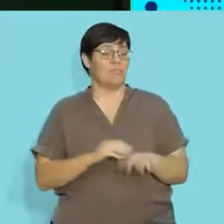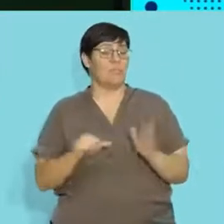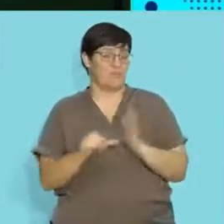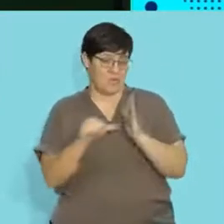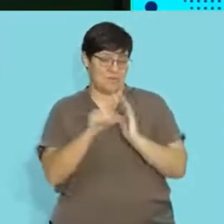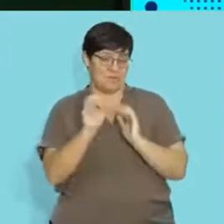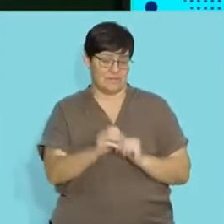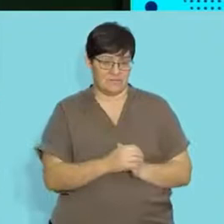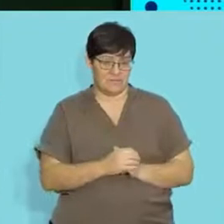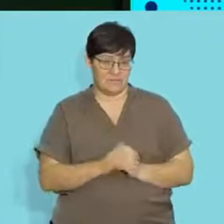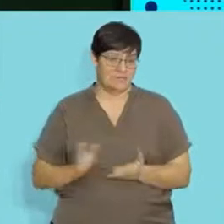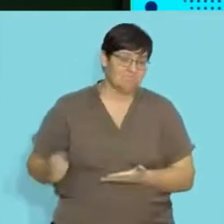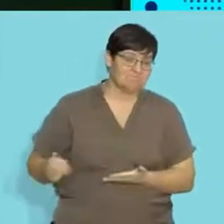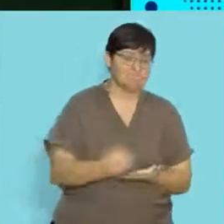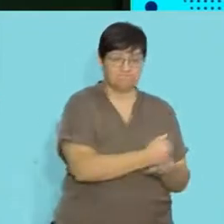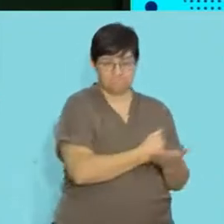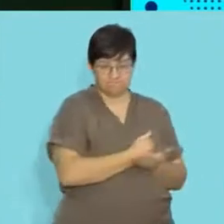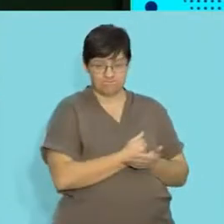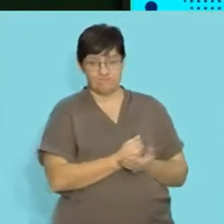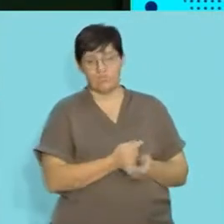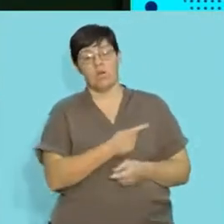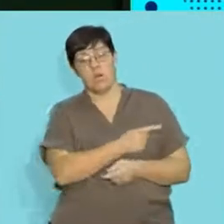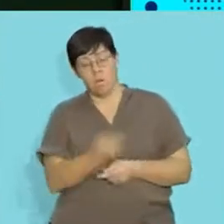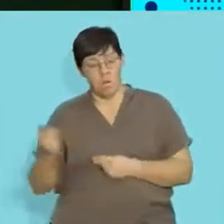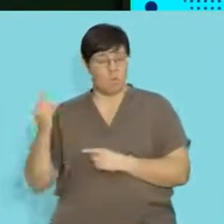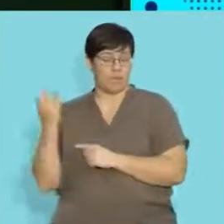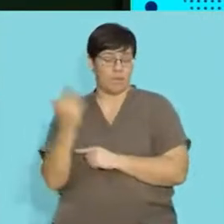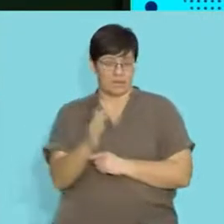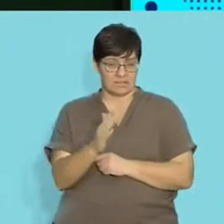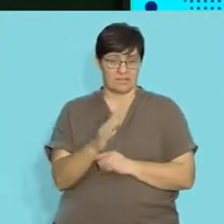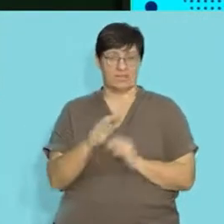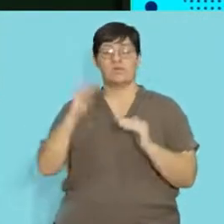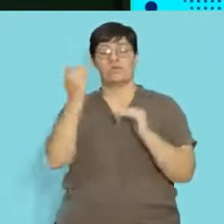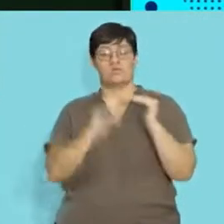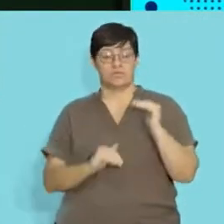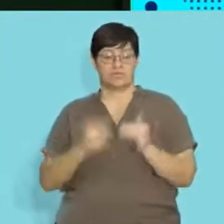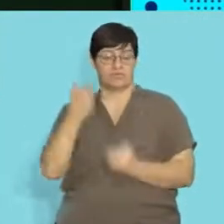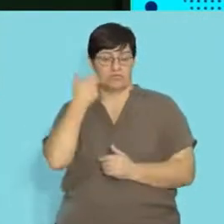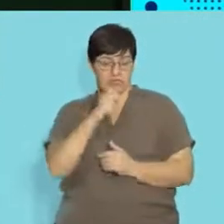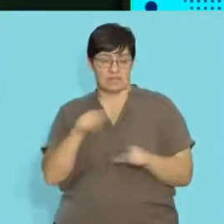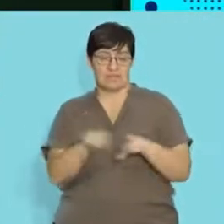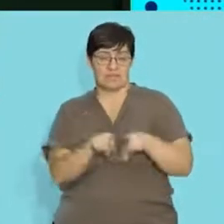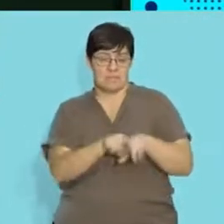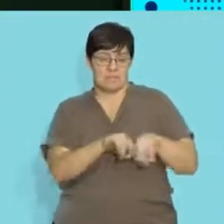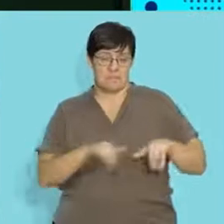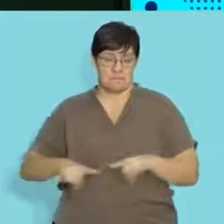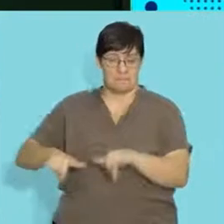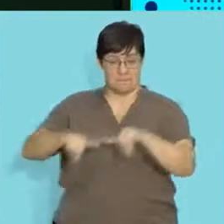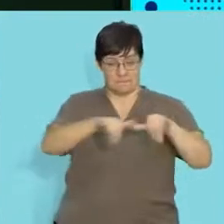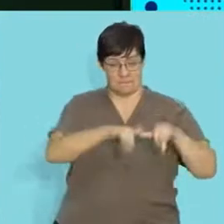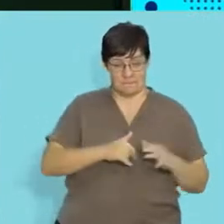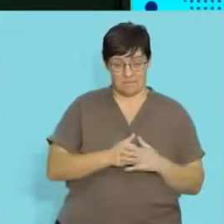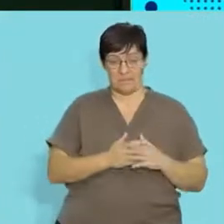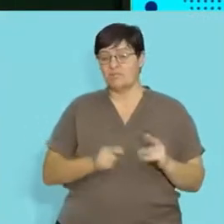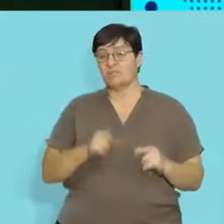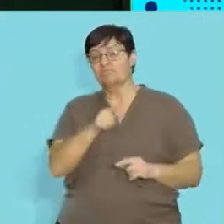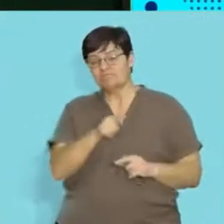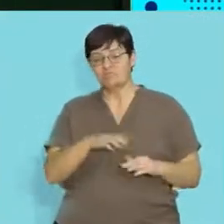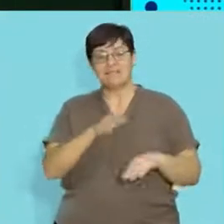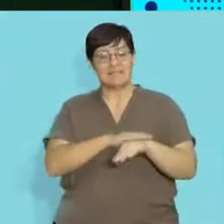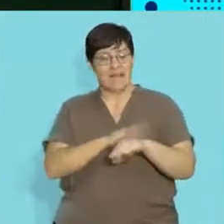So you want to make sure that when you harvest your crop that all the plants have produced fruit around the same time, and that